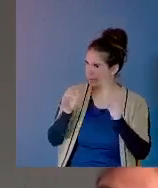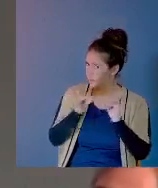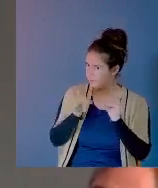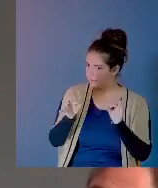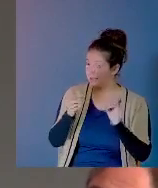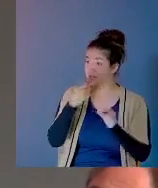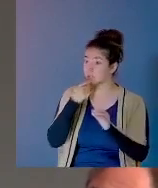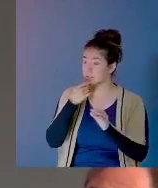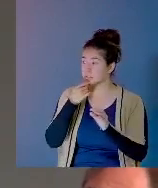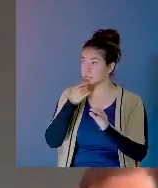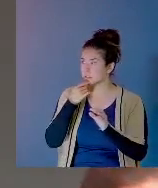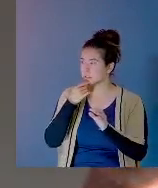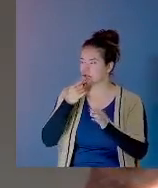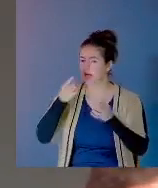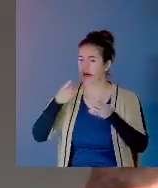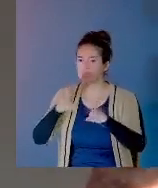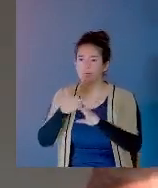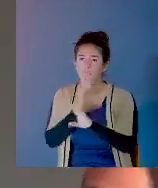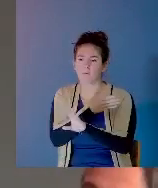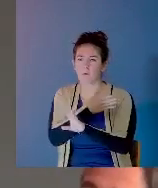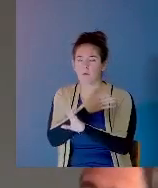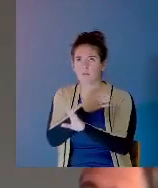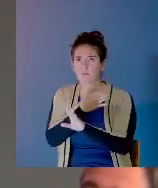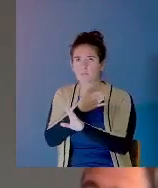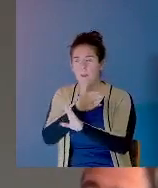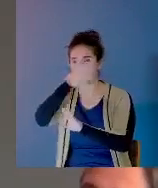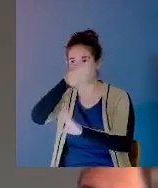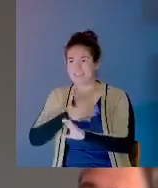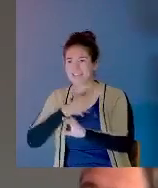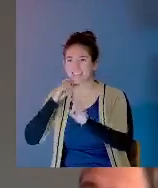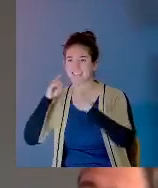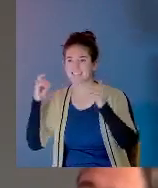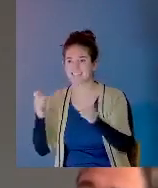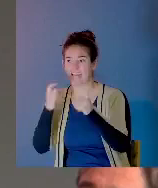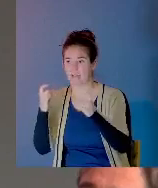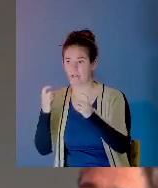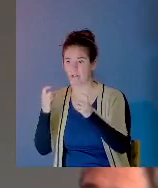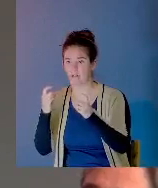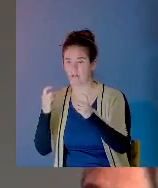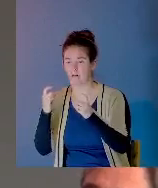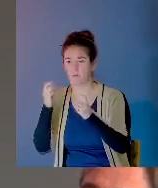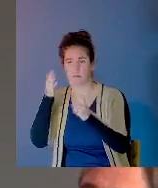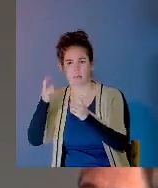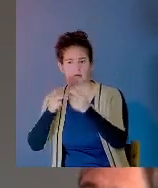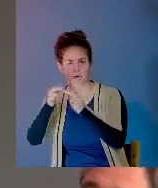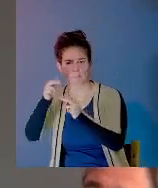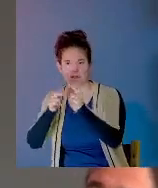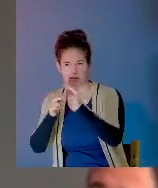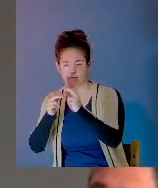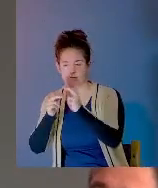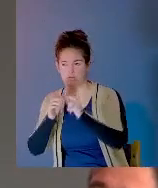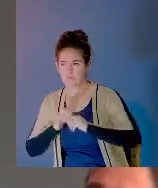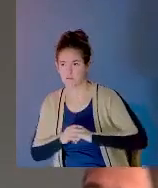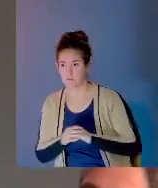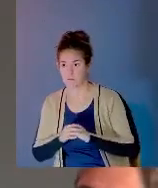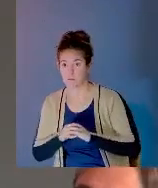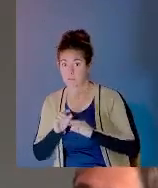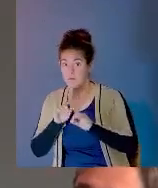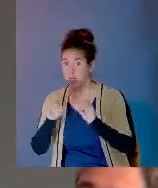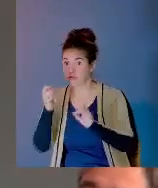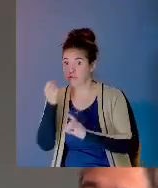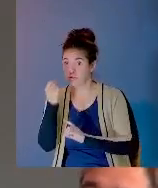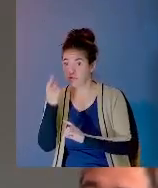revealed. And he's talking about the church. It's the great falling away. And it's only going to get worse.